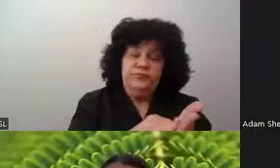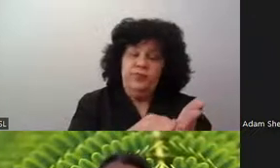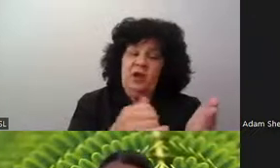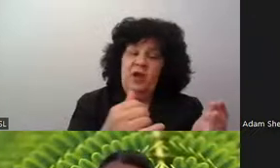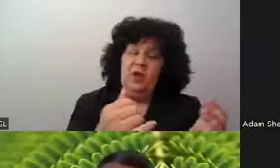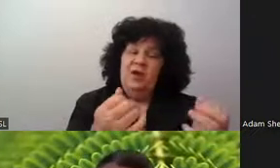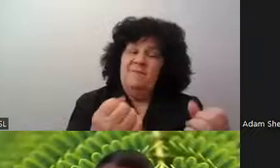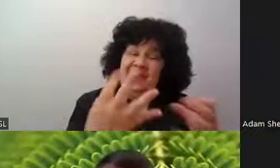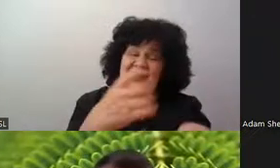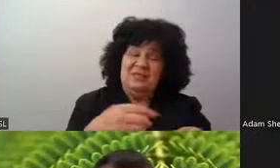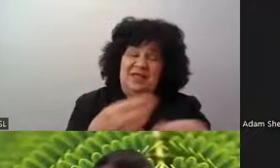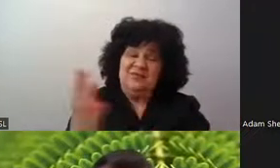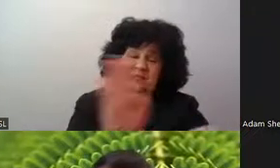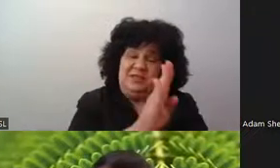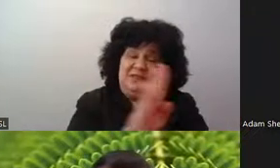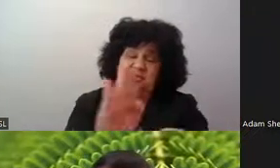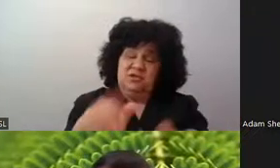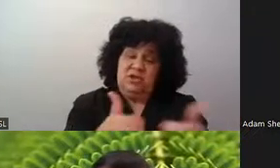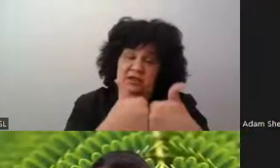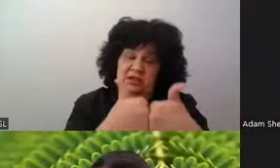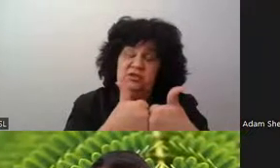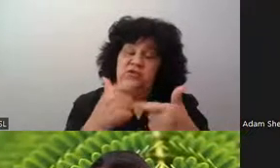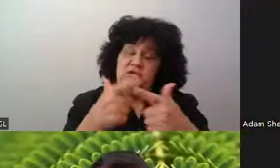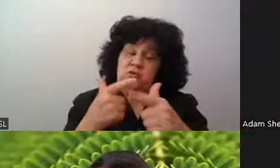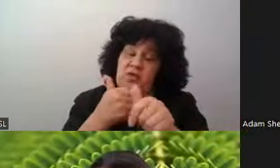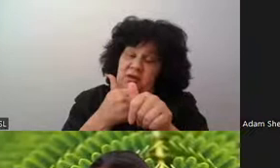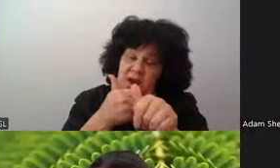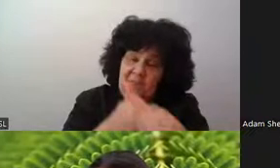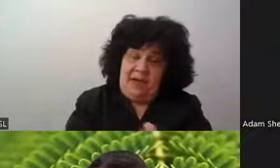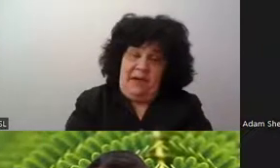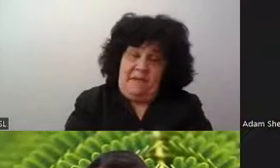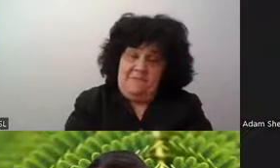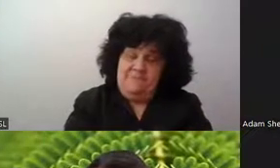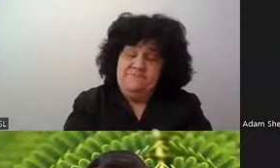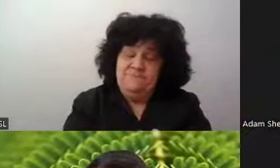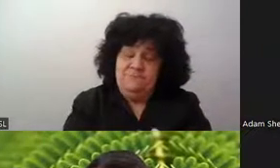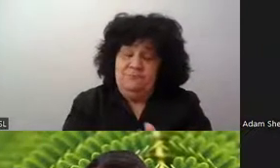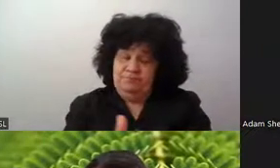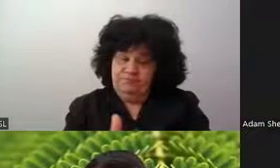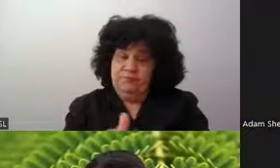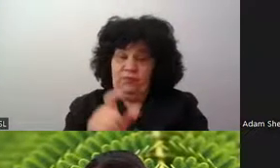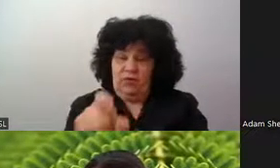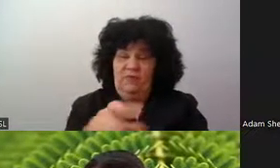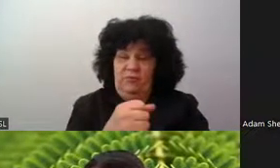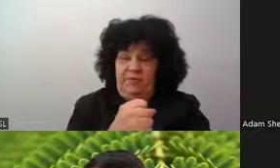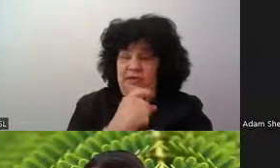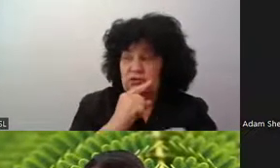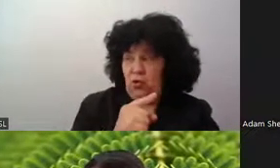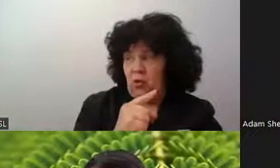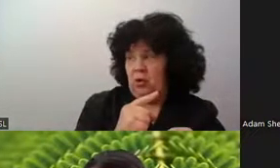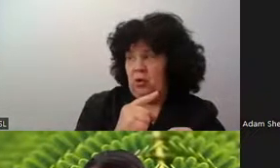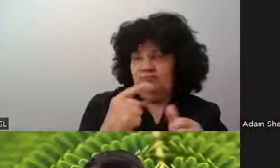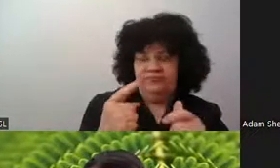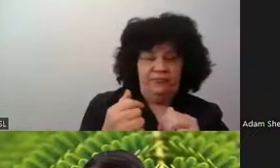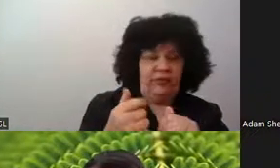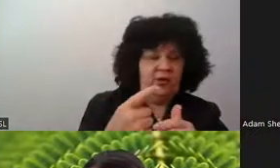industry in complying. You have to ensure that there's competition, all that stuff.